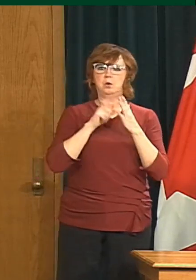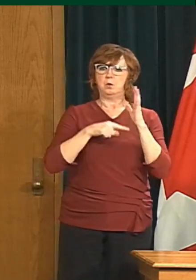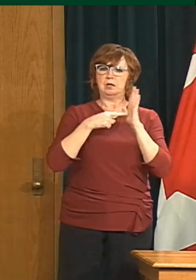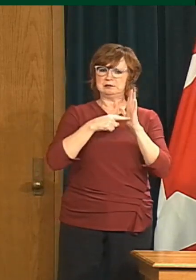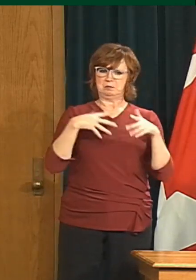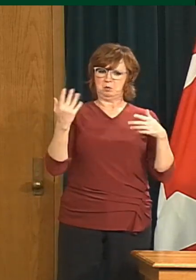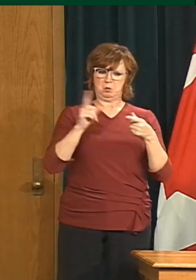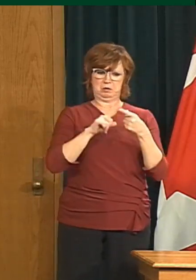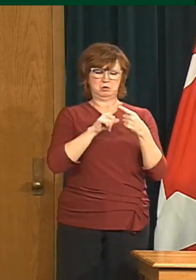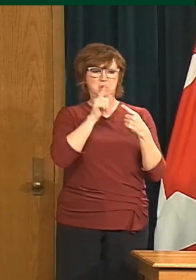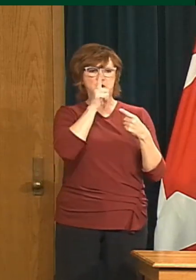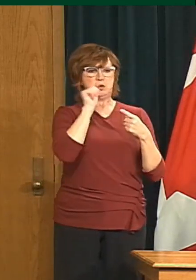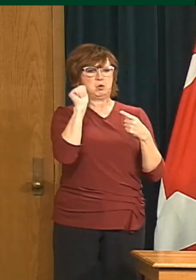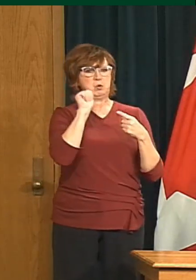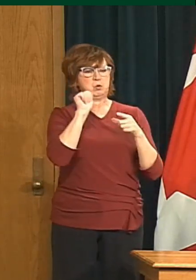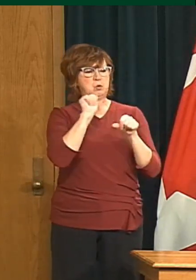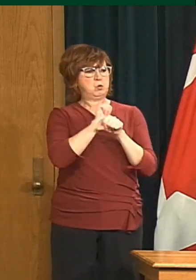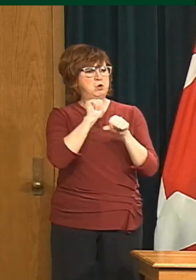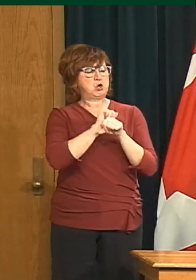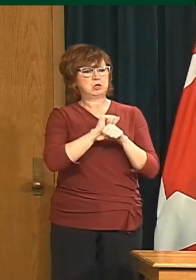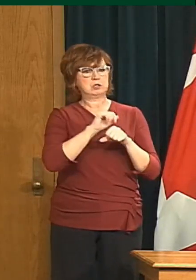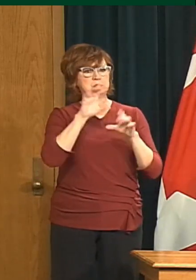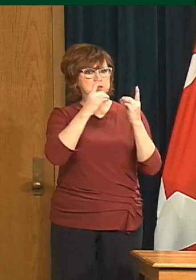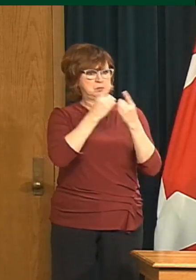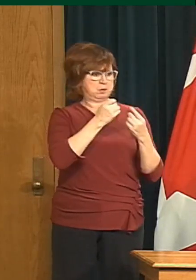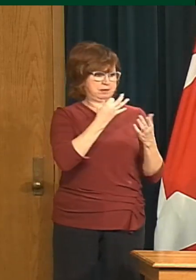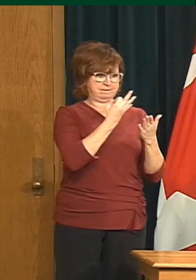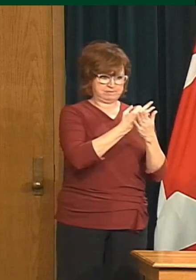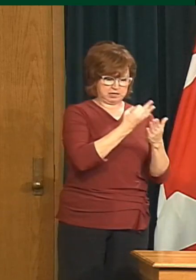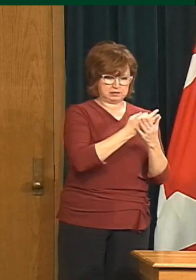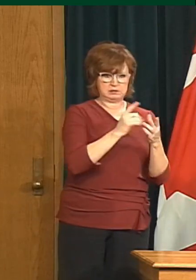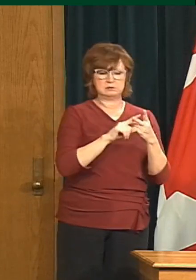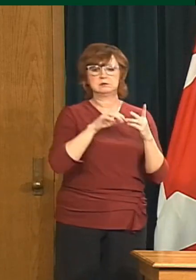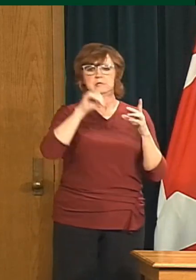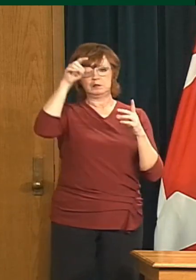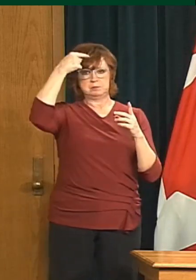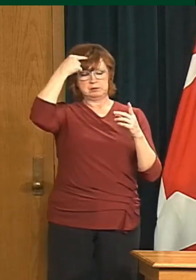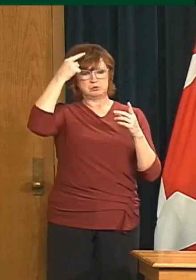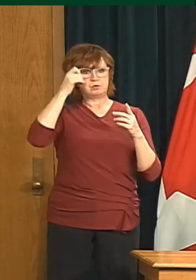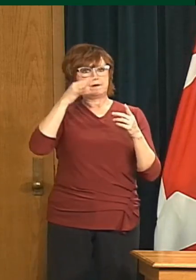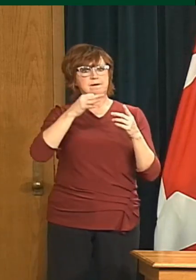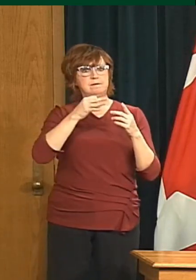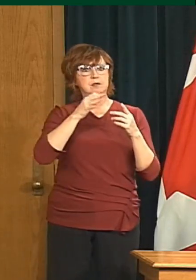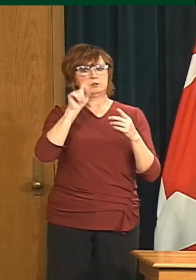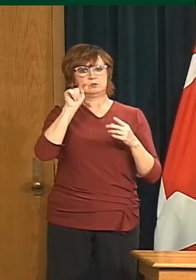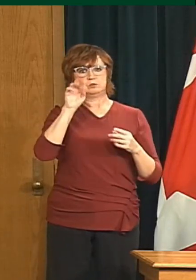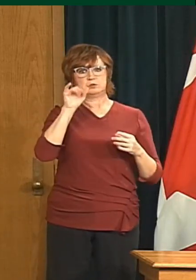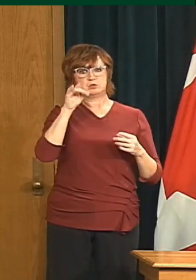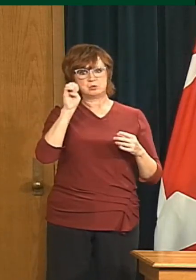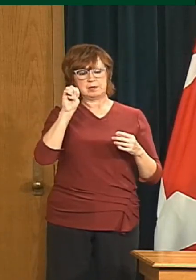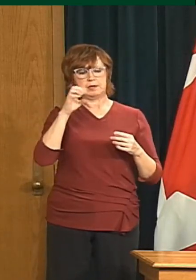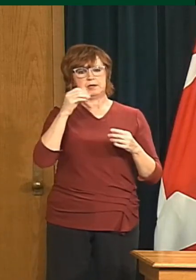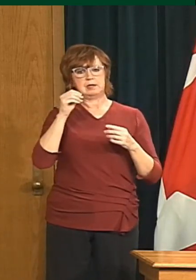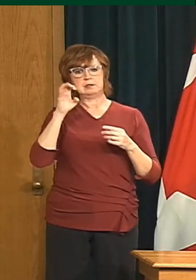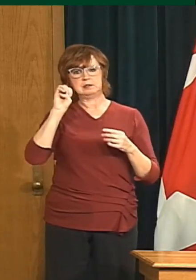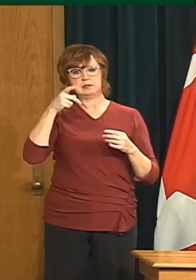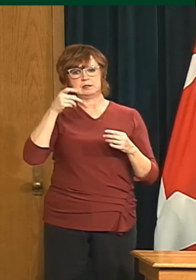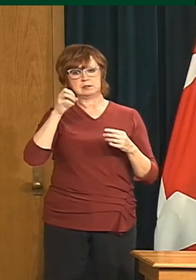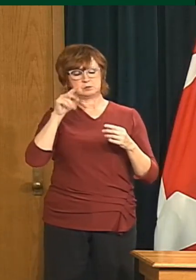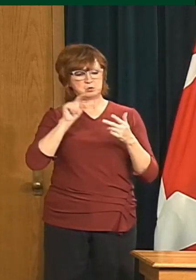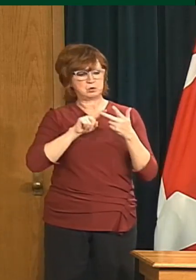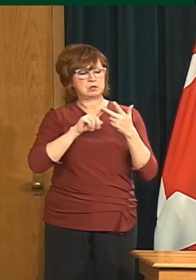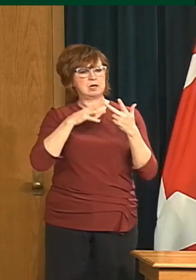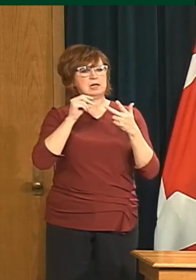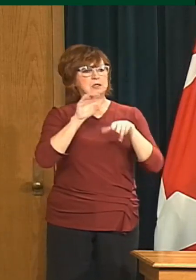the staff at the Ministry of Finance, the Ministry of Trade and Export Development, as well as the IT experts at the